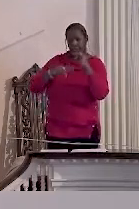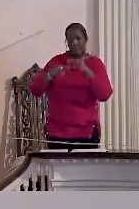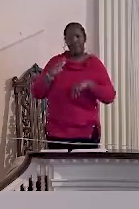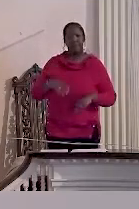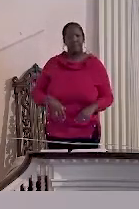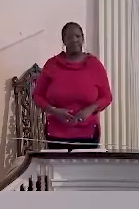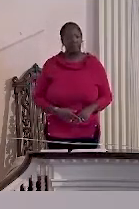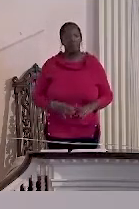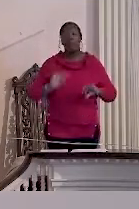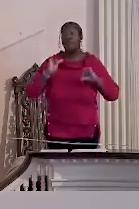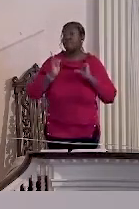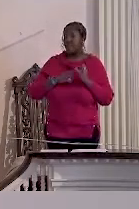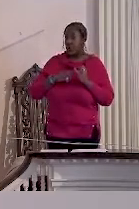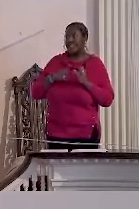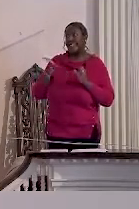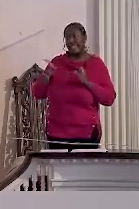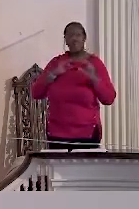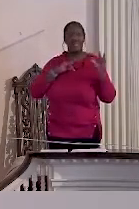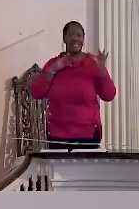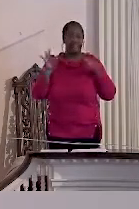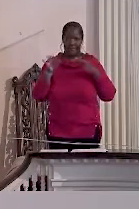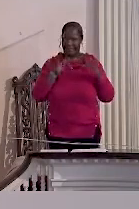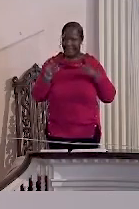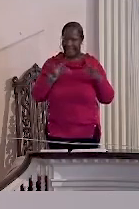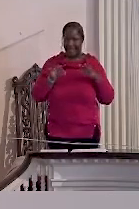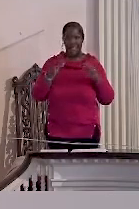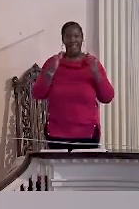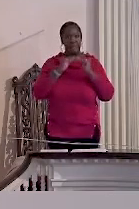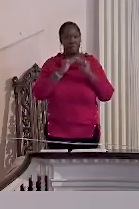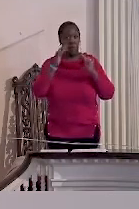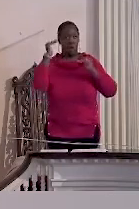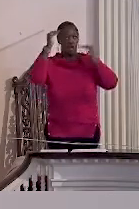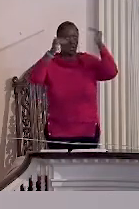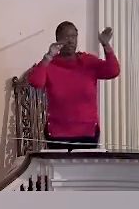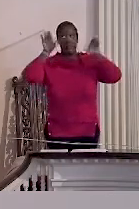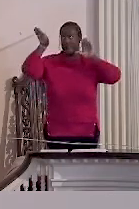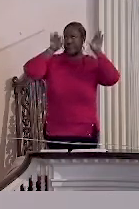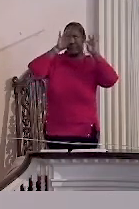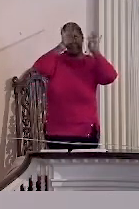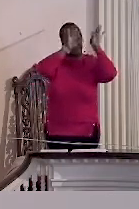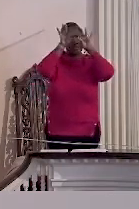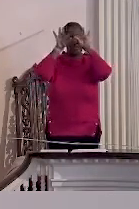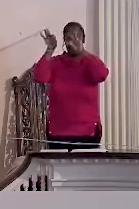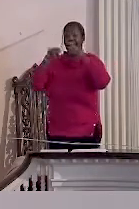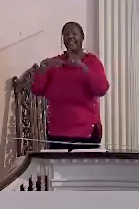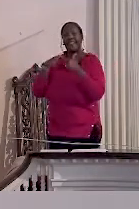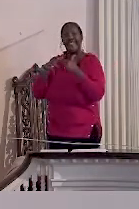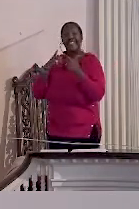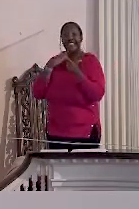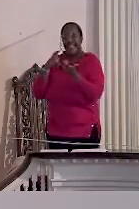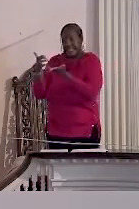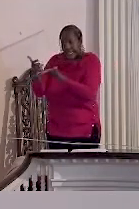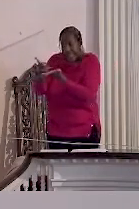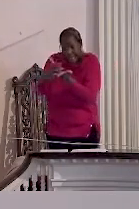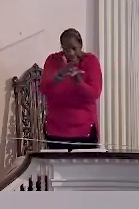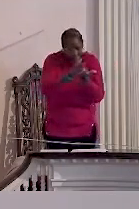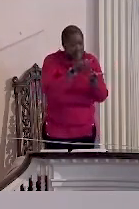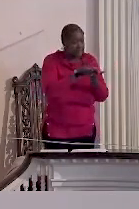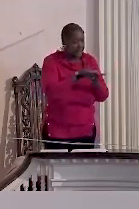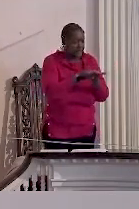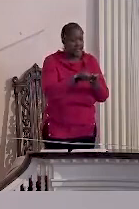to explain his very bright idea to more grown-ups. And then money had to be raised and supplies